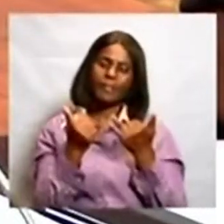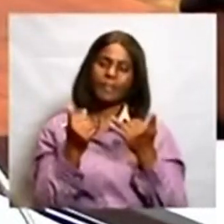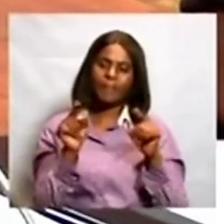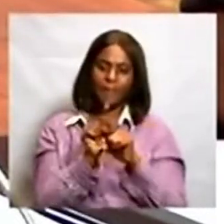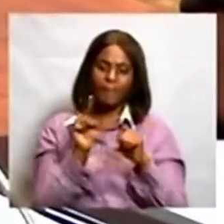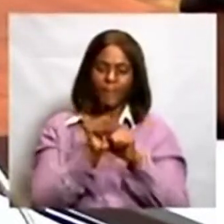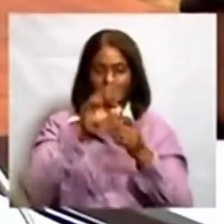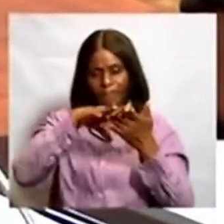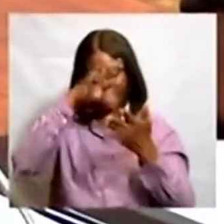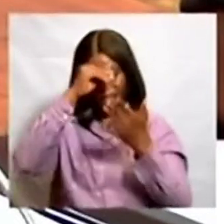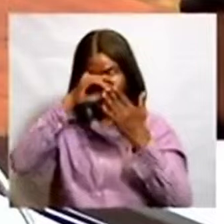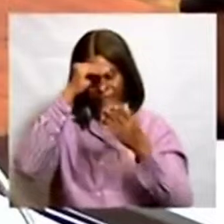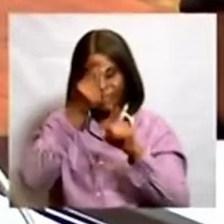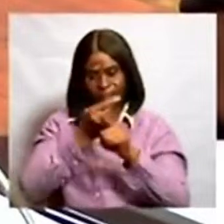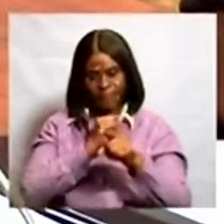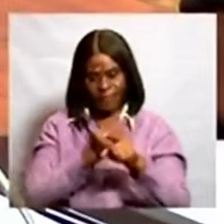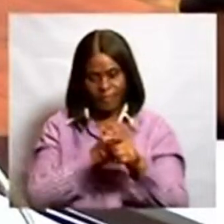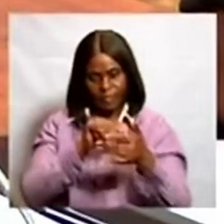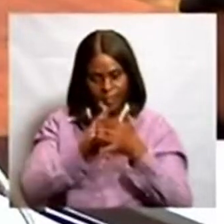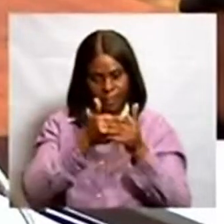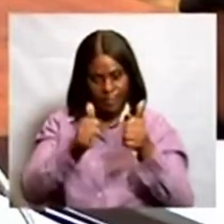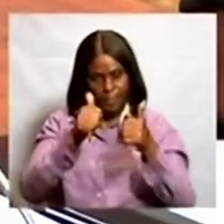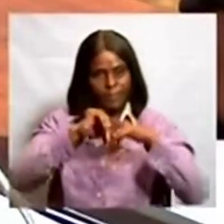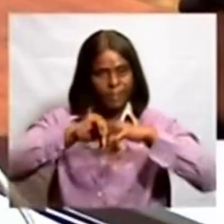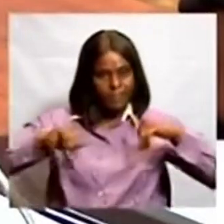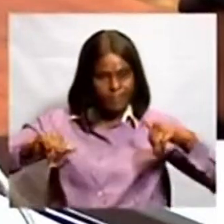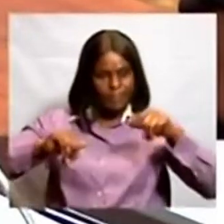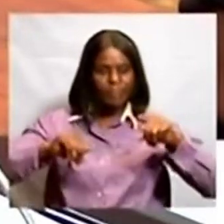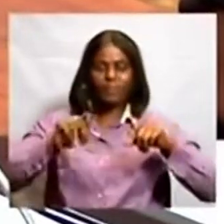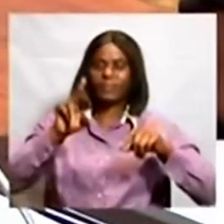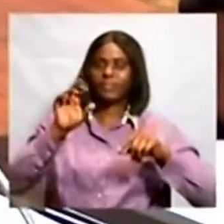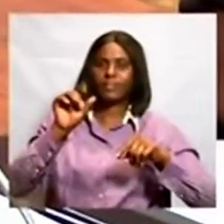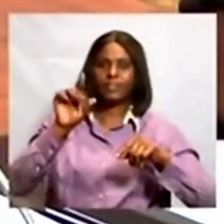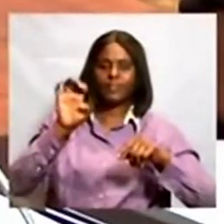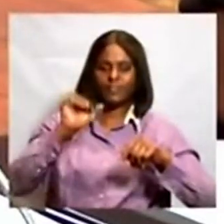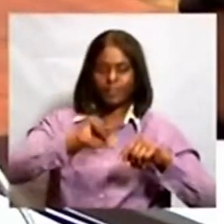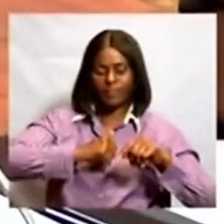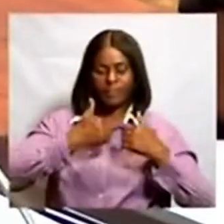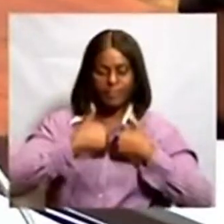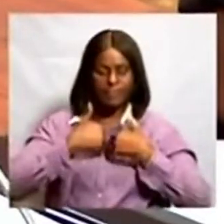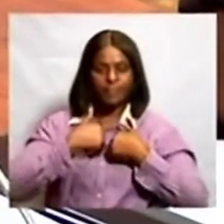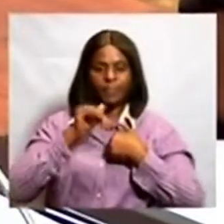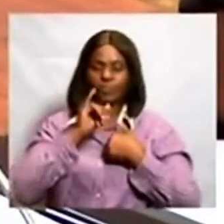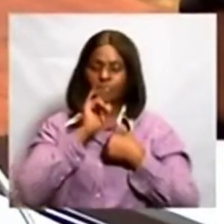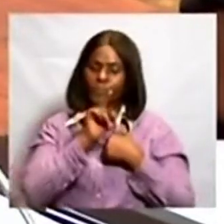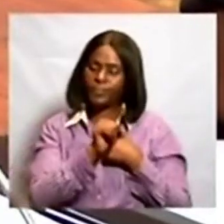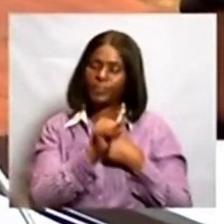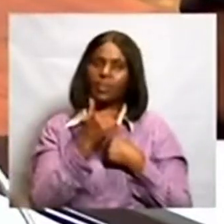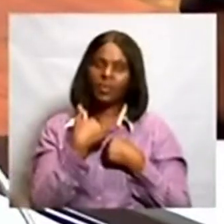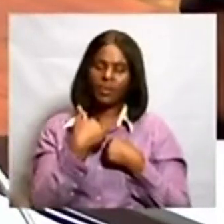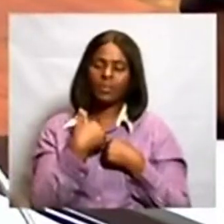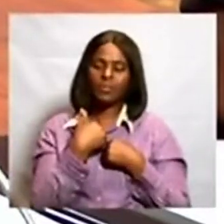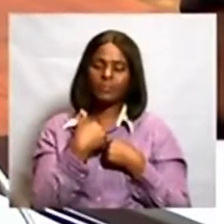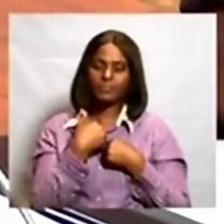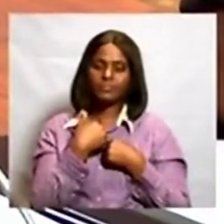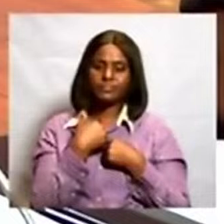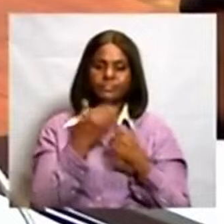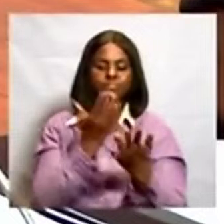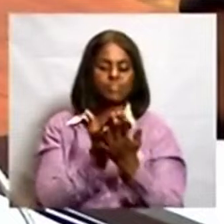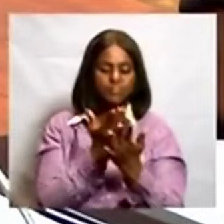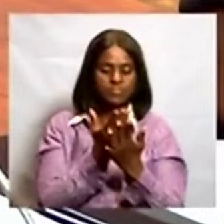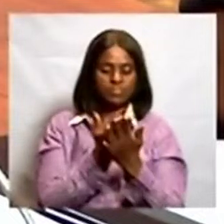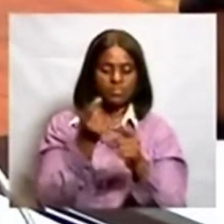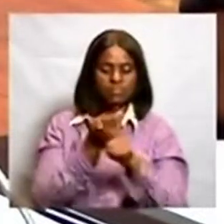to learn from us on how to separate the roles. We have actually requests